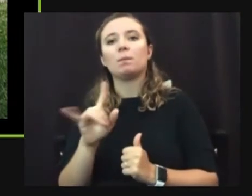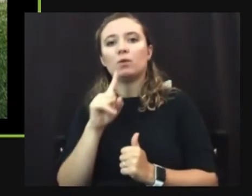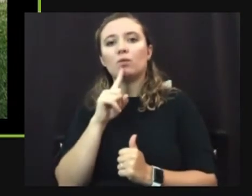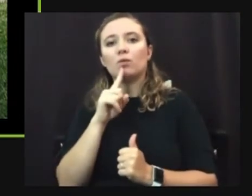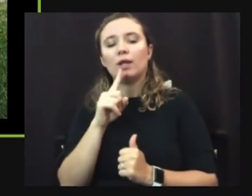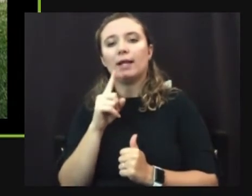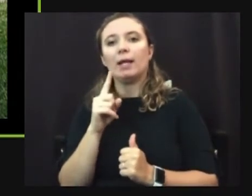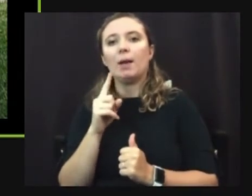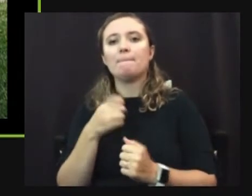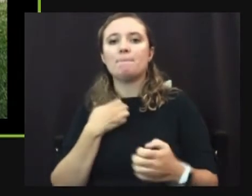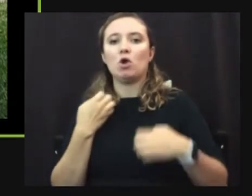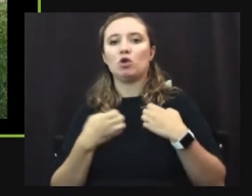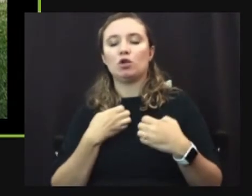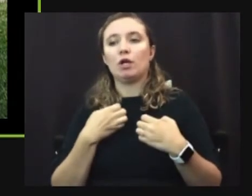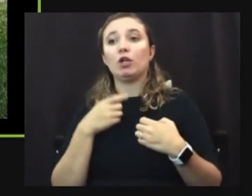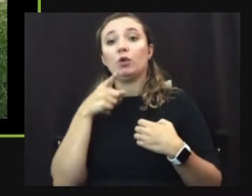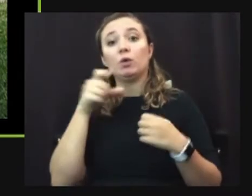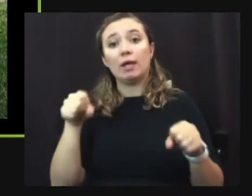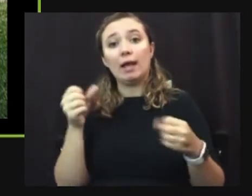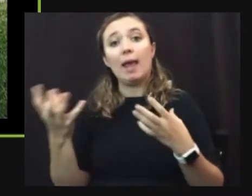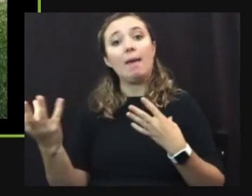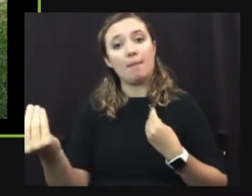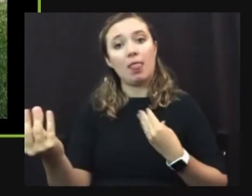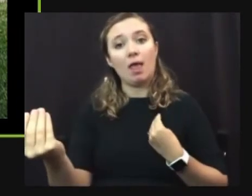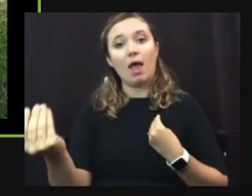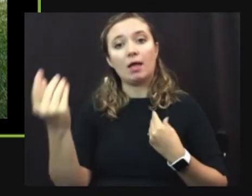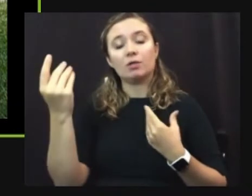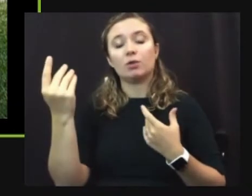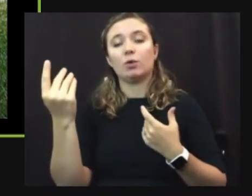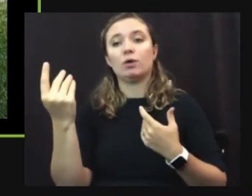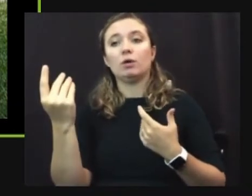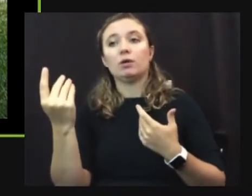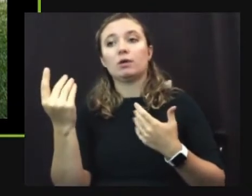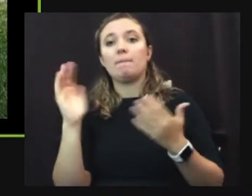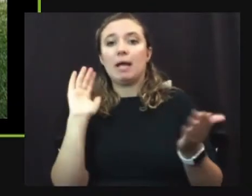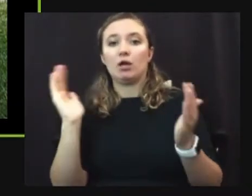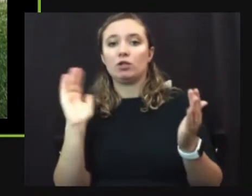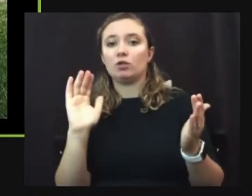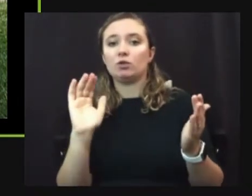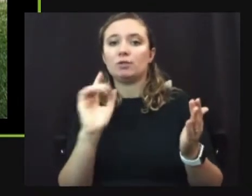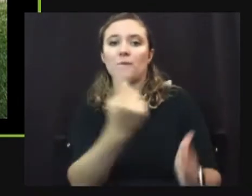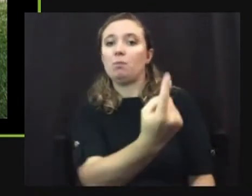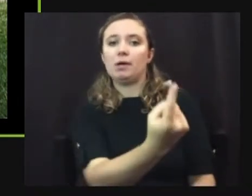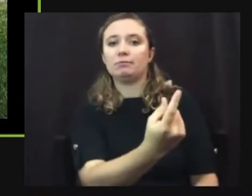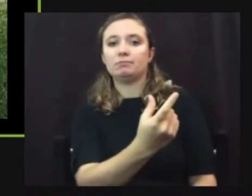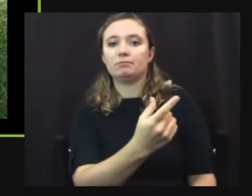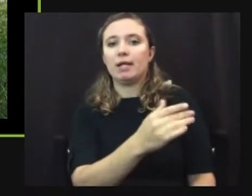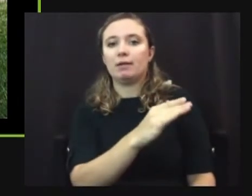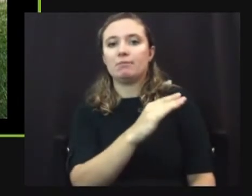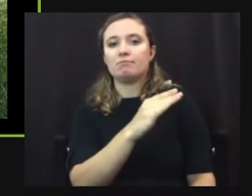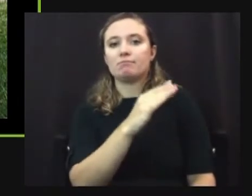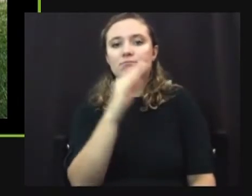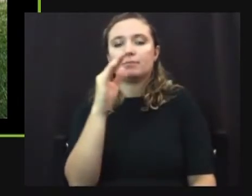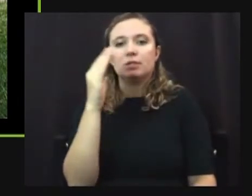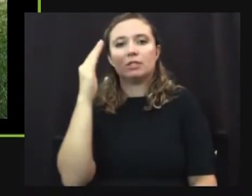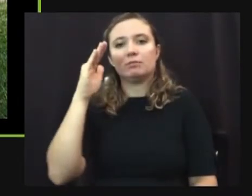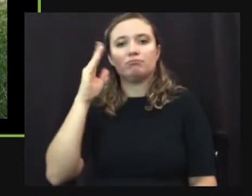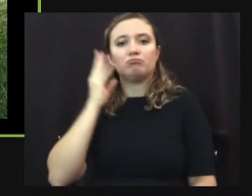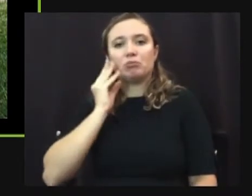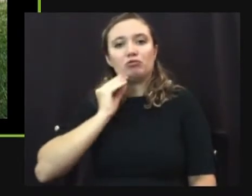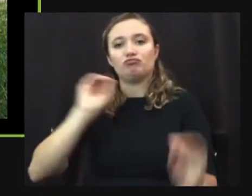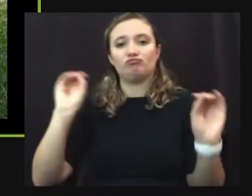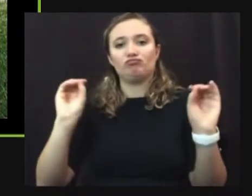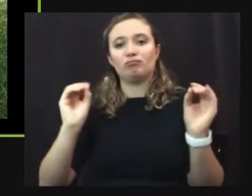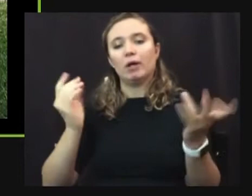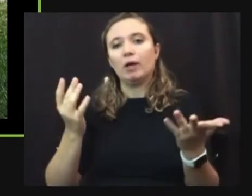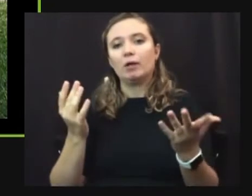who, and you can empathize a lot more, and than someone who's not ever been in that position before, who's not ever had a